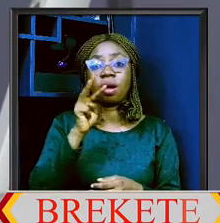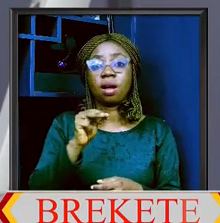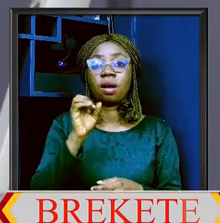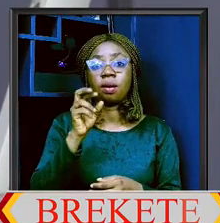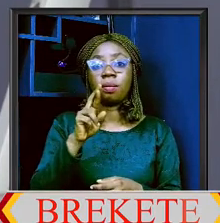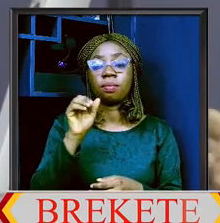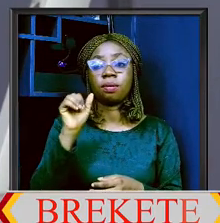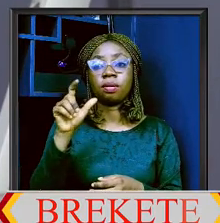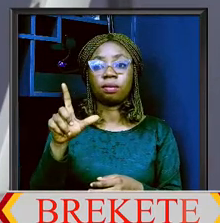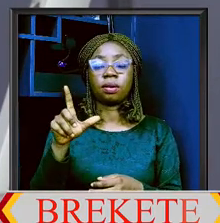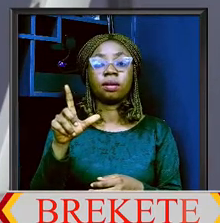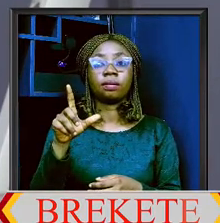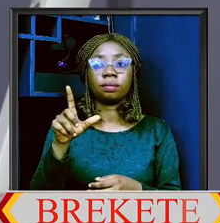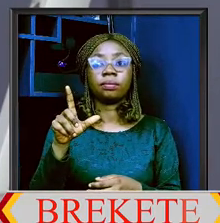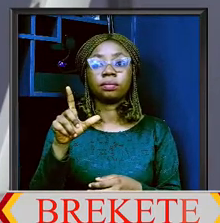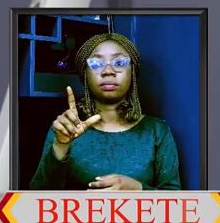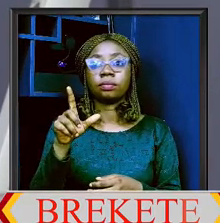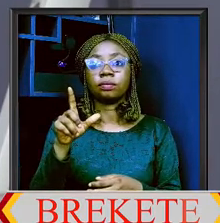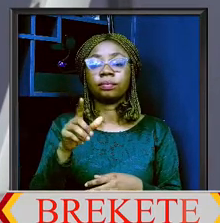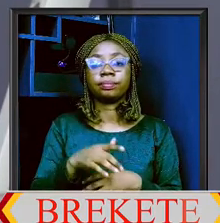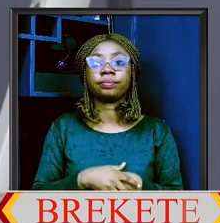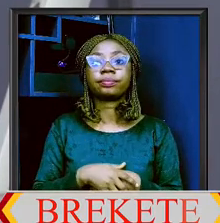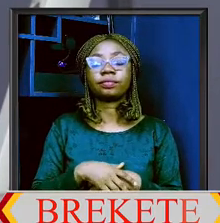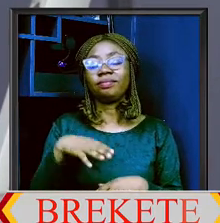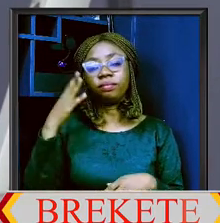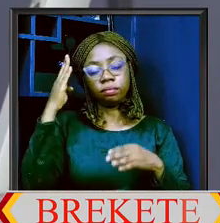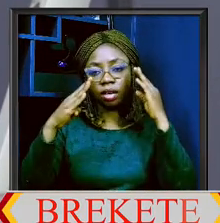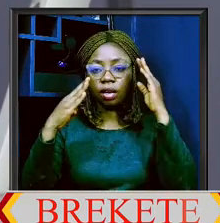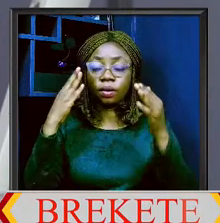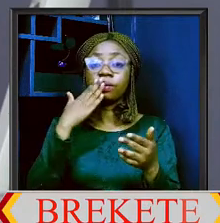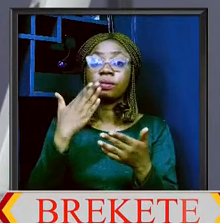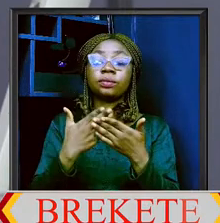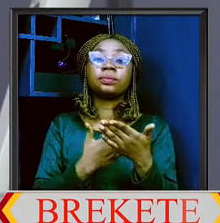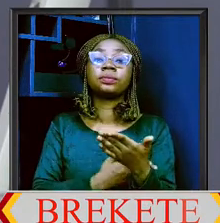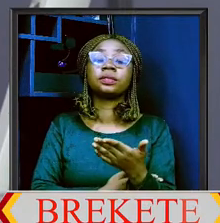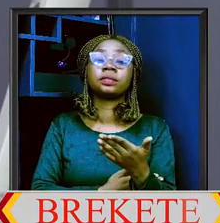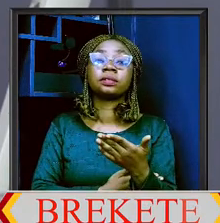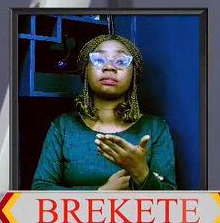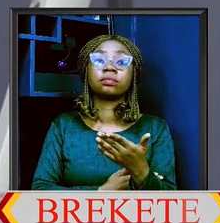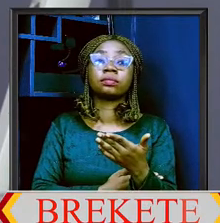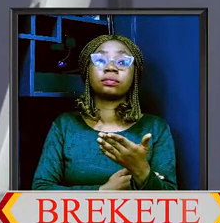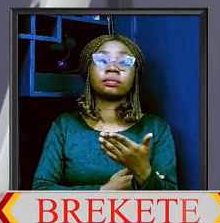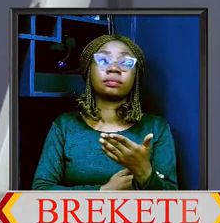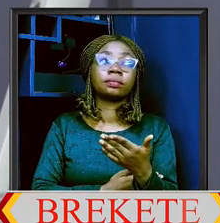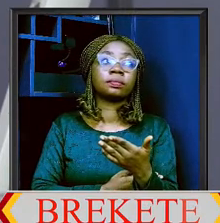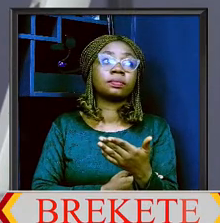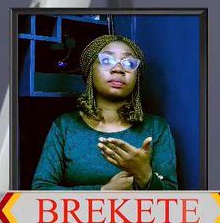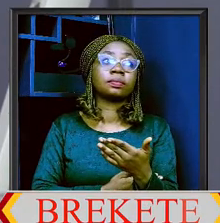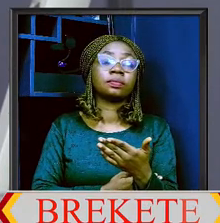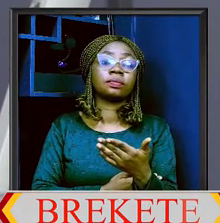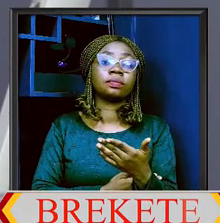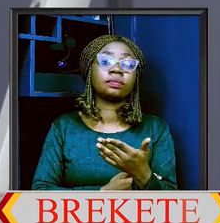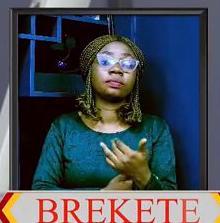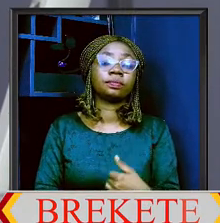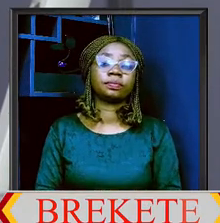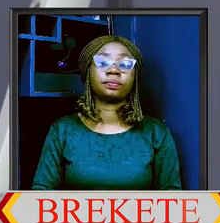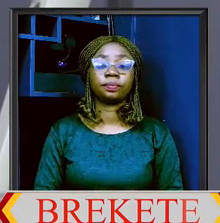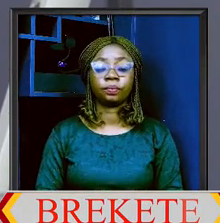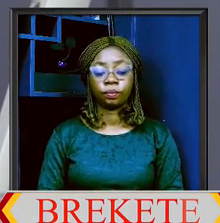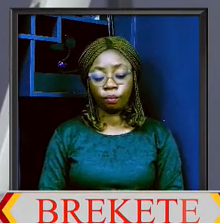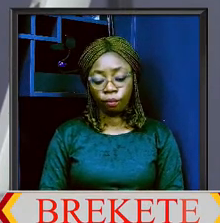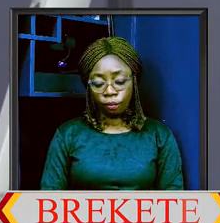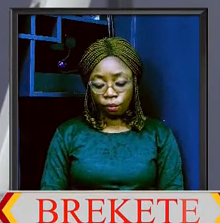moral waiting pass my power hello good morning good